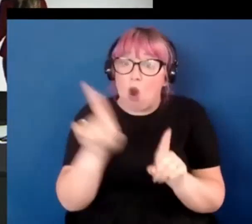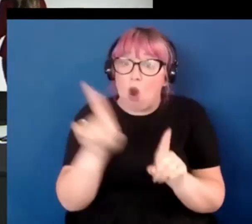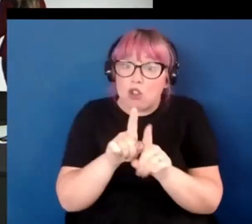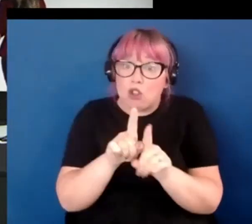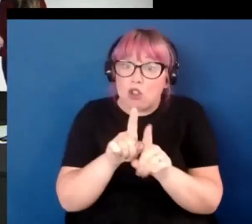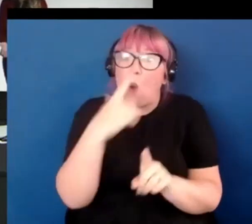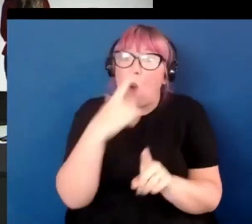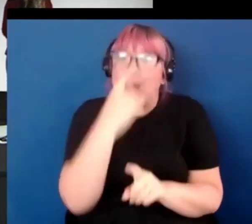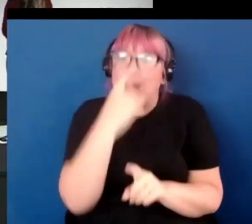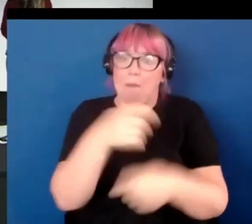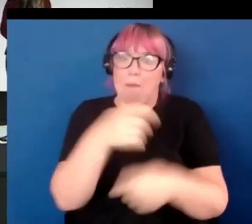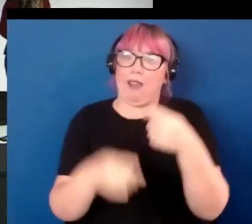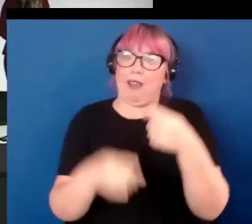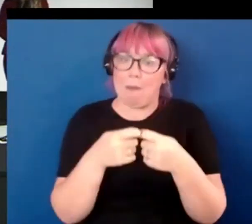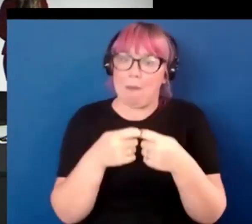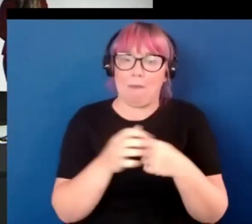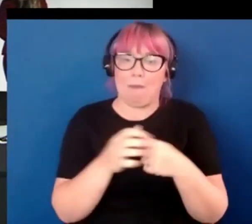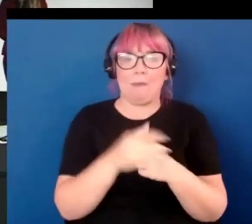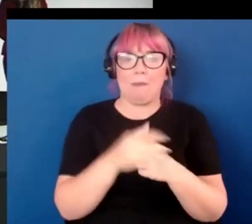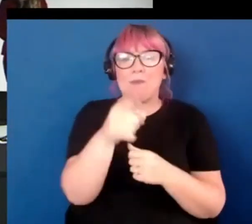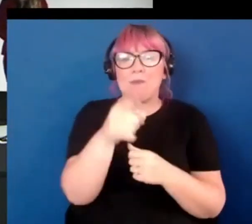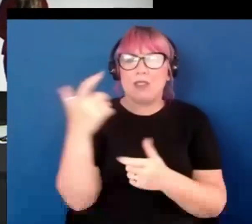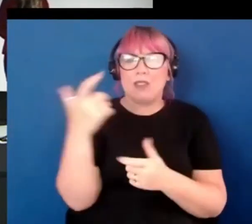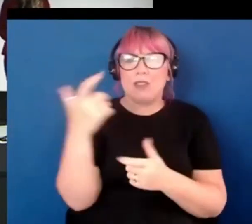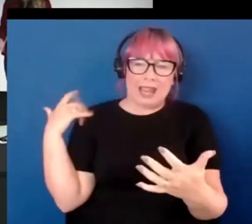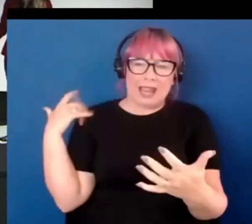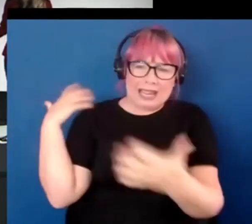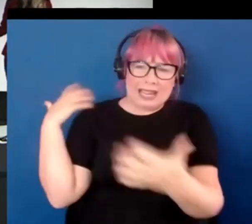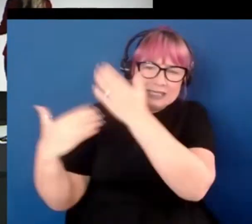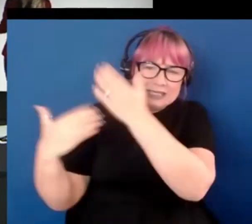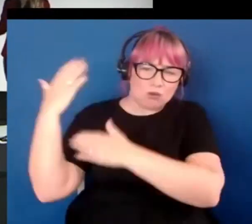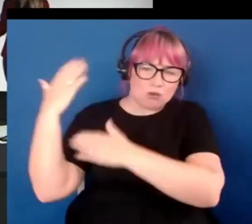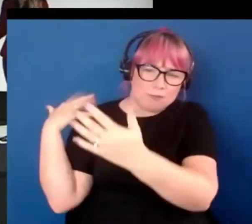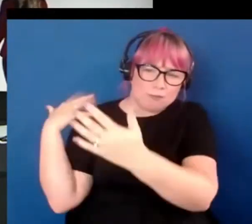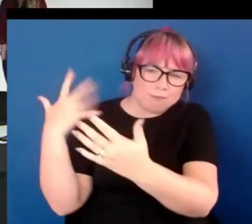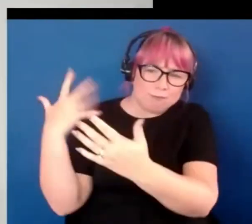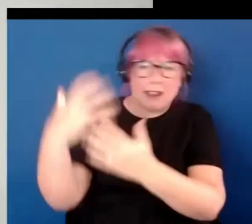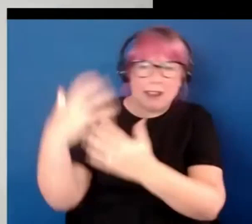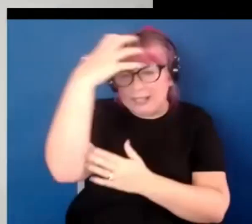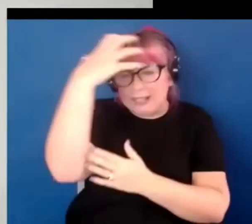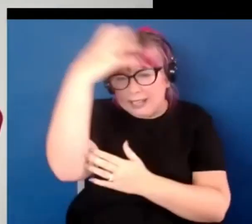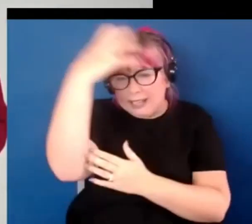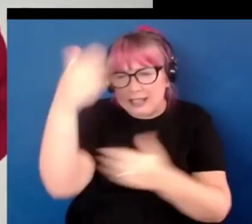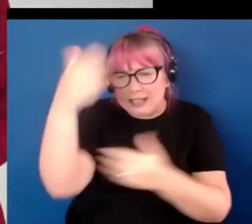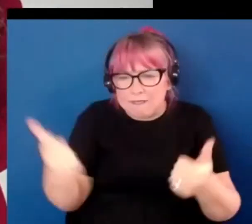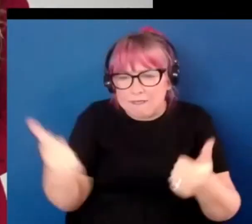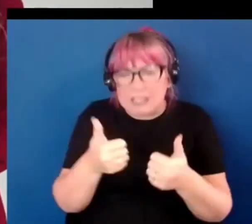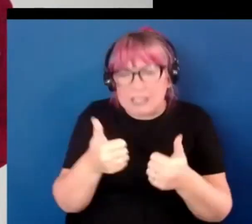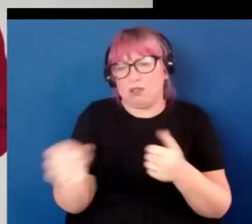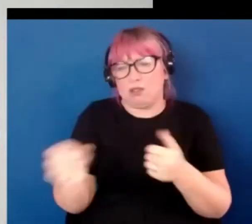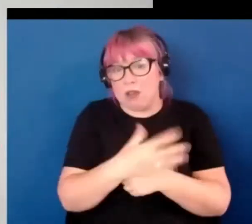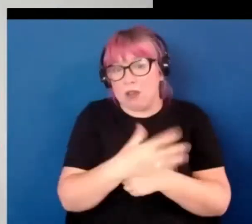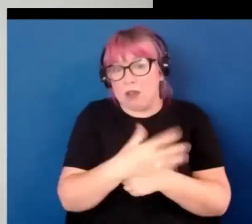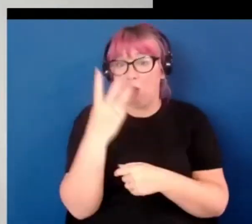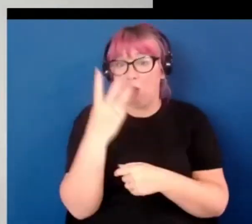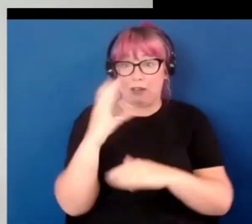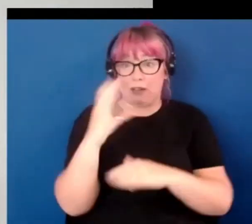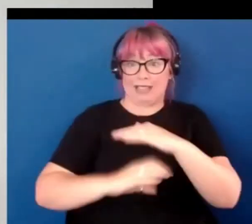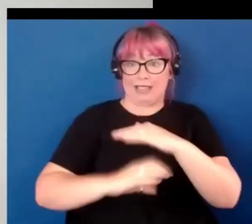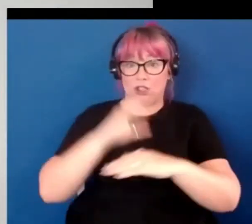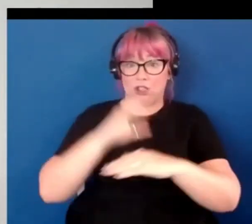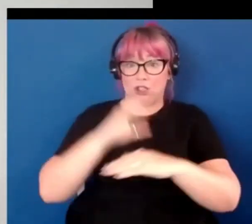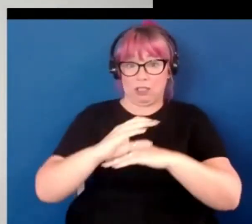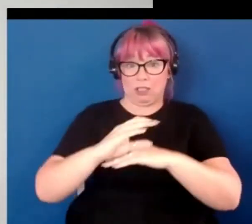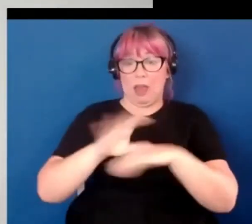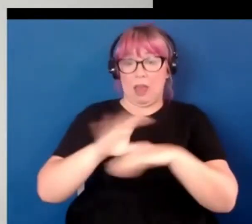global human race has moved out of the long age of kings into these last 3 centuries of capital, colonialism and